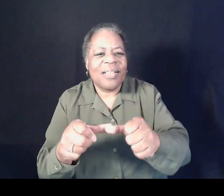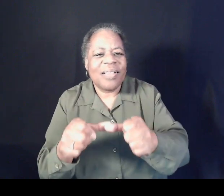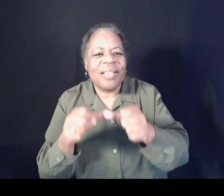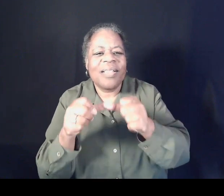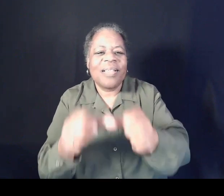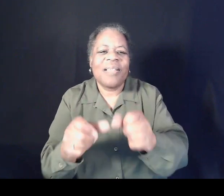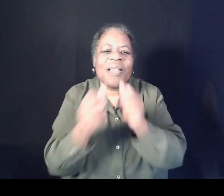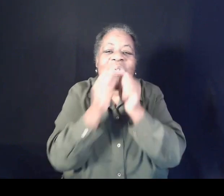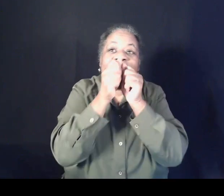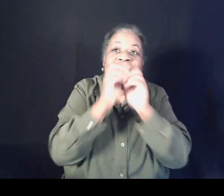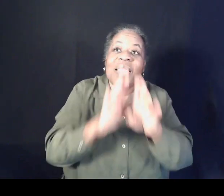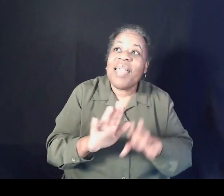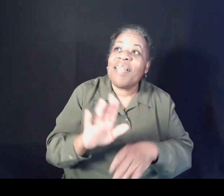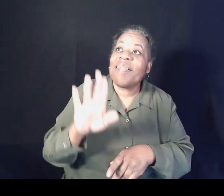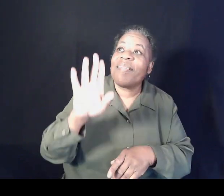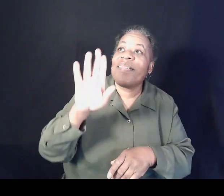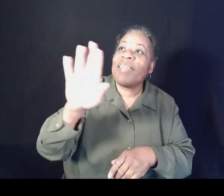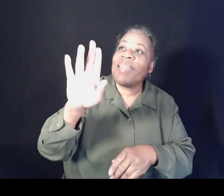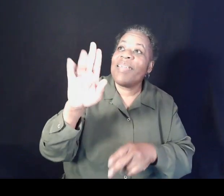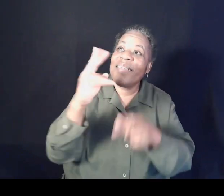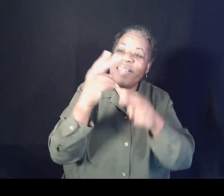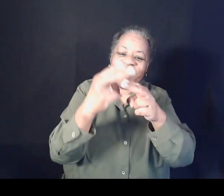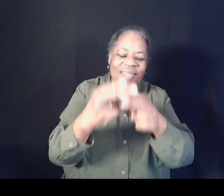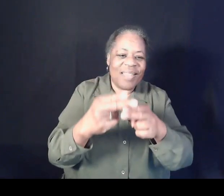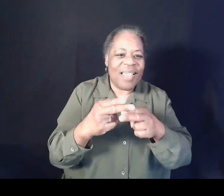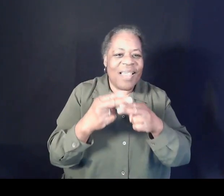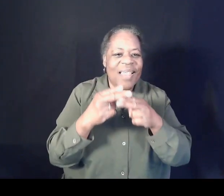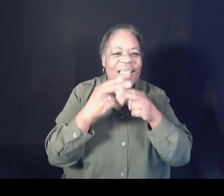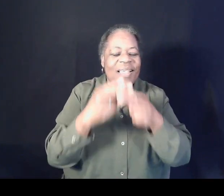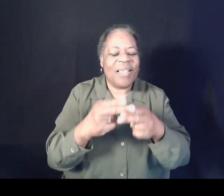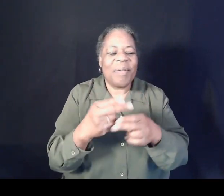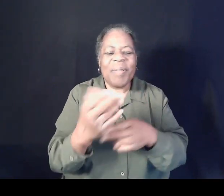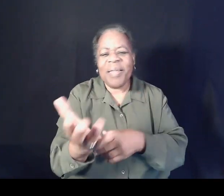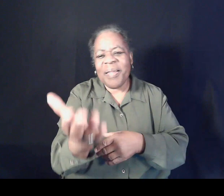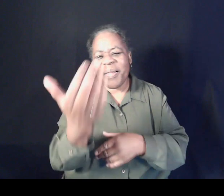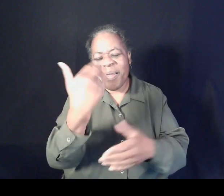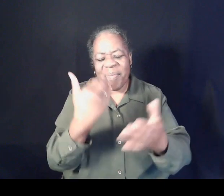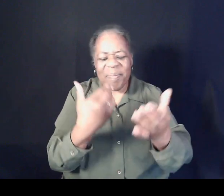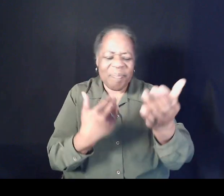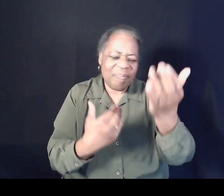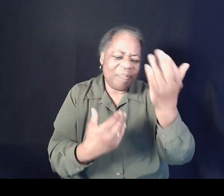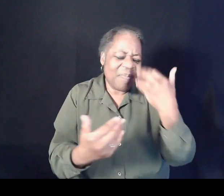Every chance I get, you come on and praise the